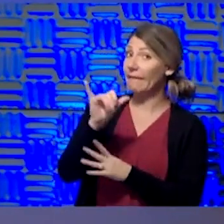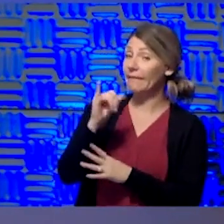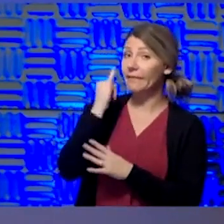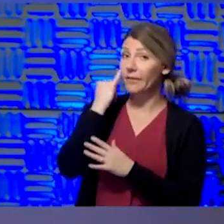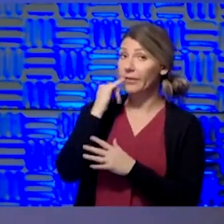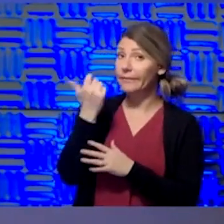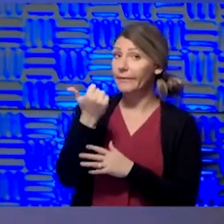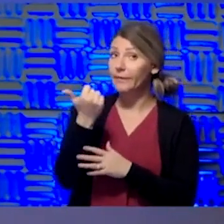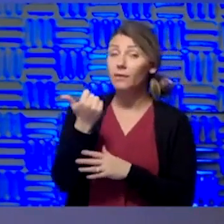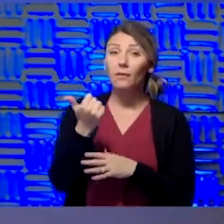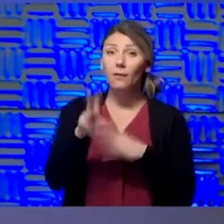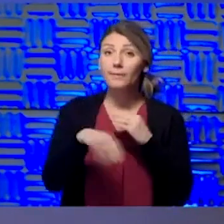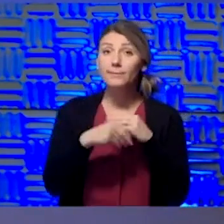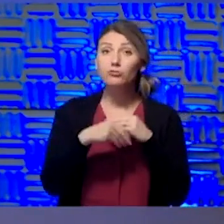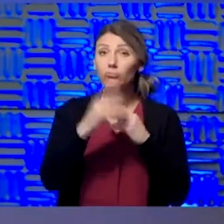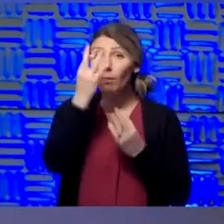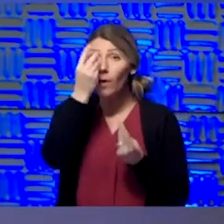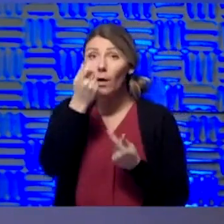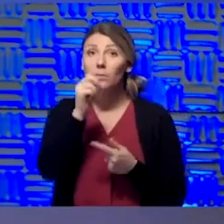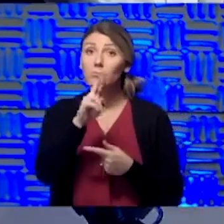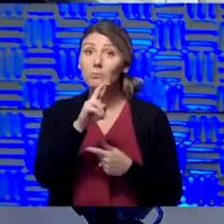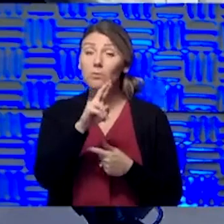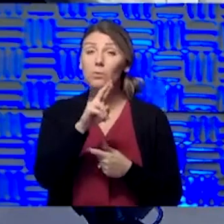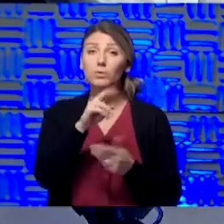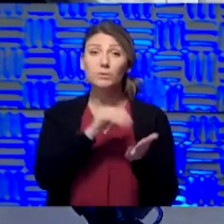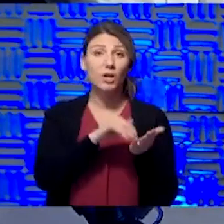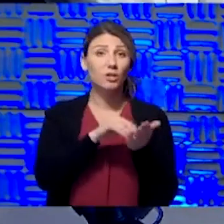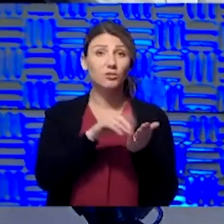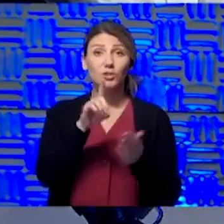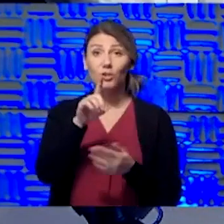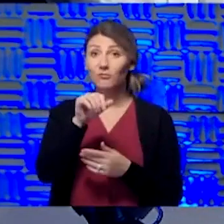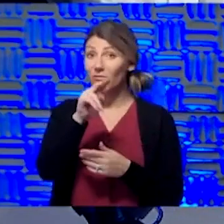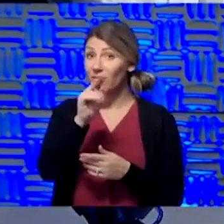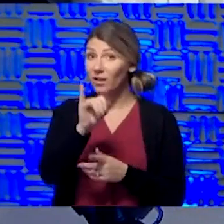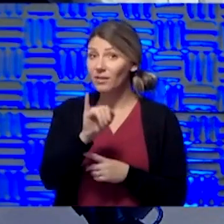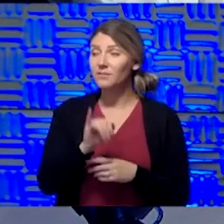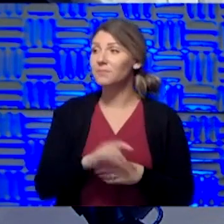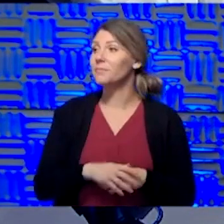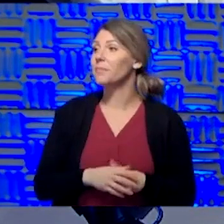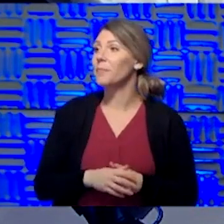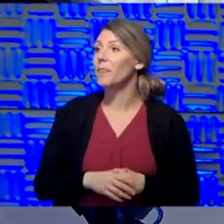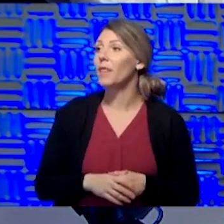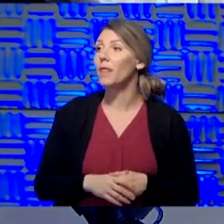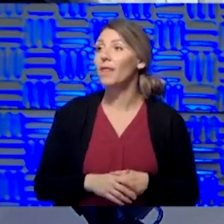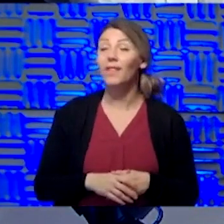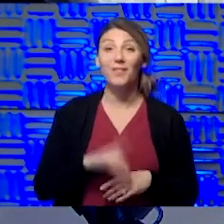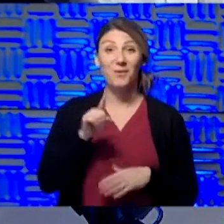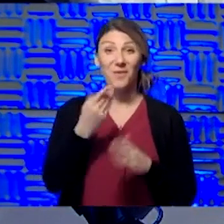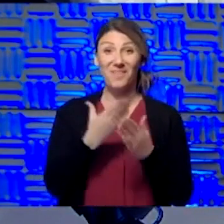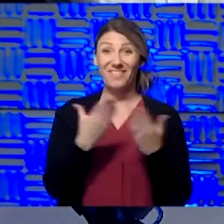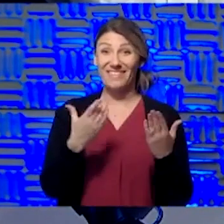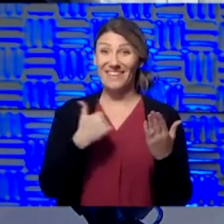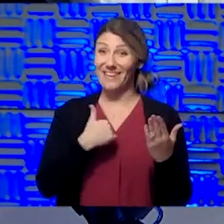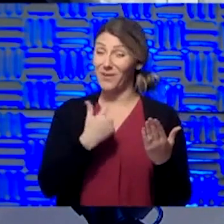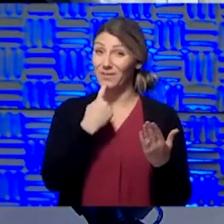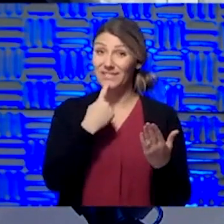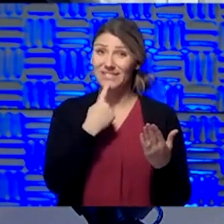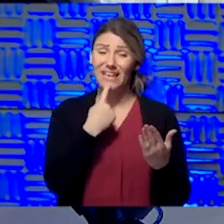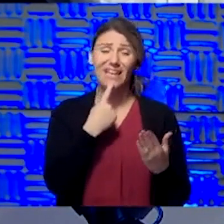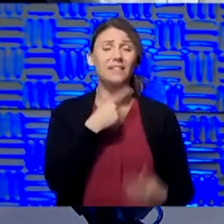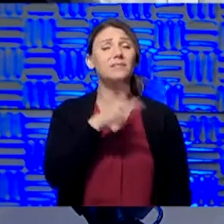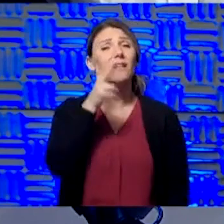and then Dr. Dendy as we leave today. Absolutely. The only thing that I would say is just to listen to the